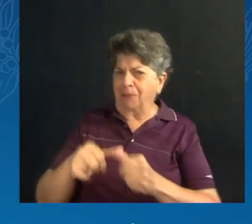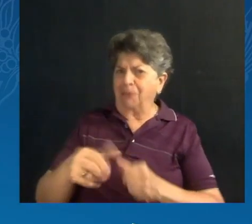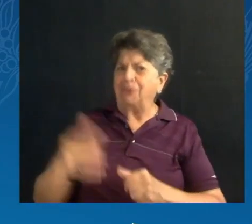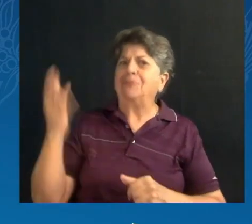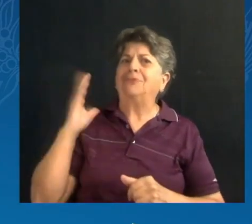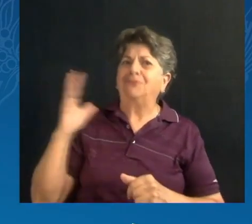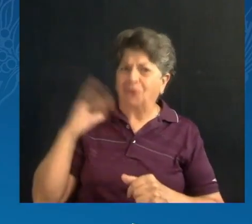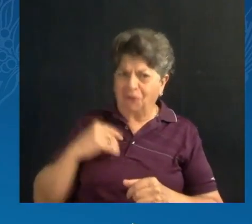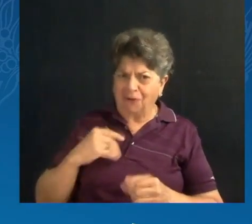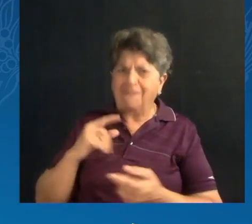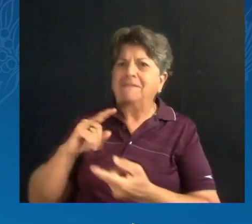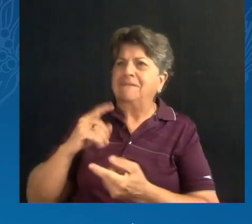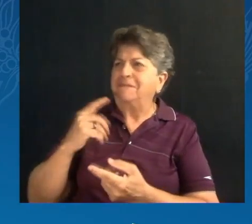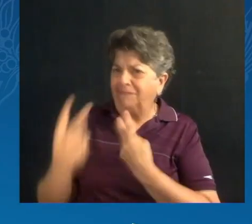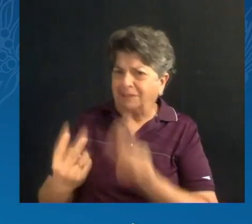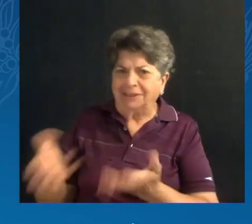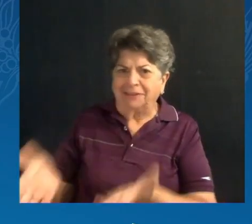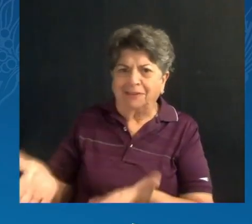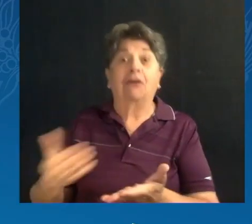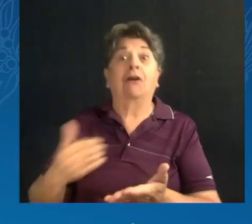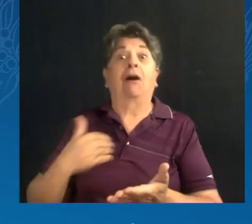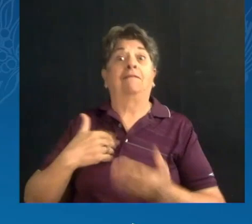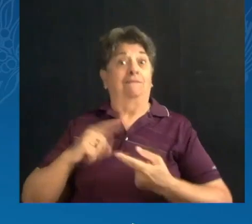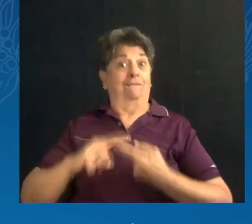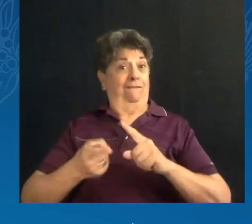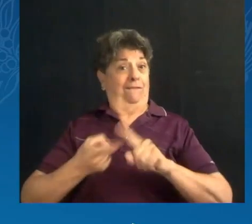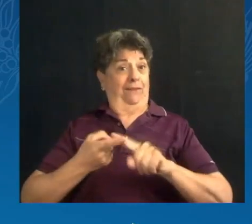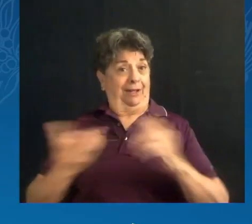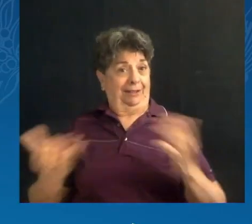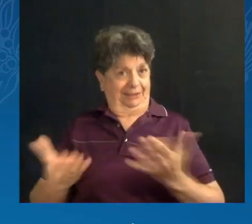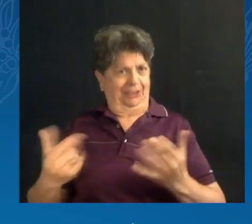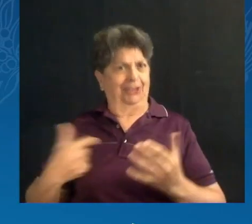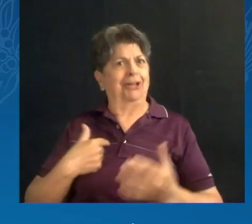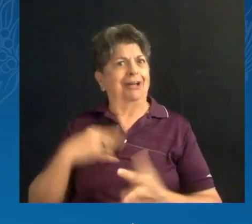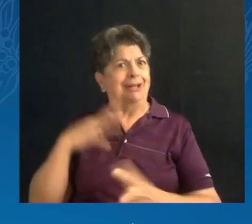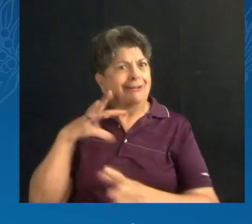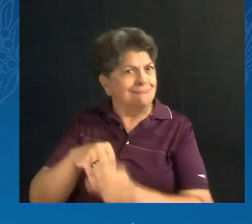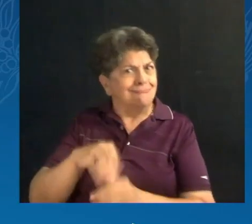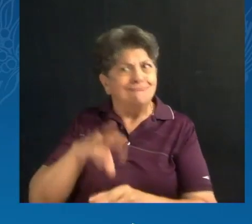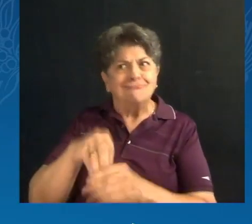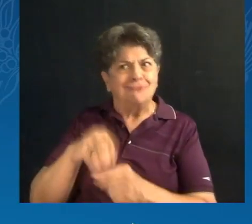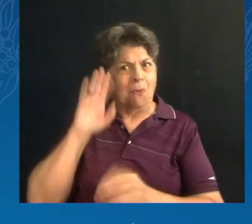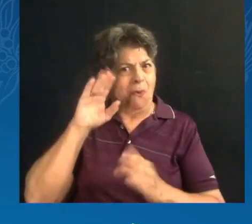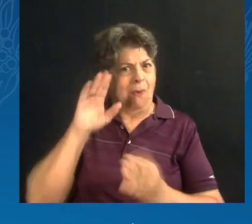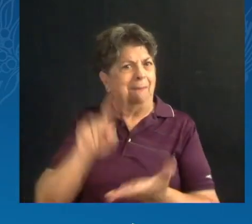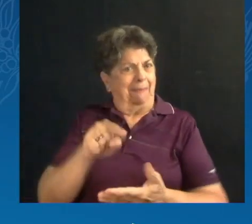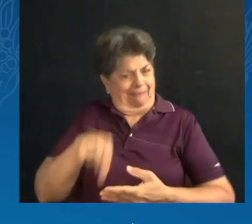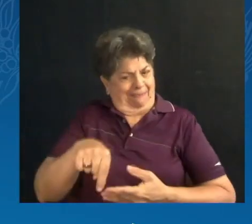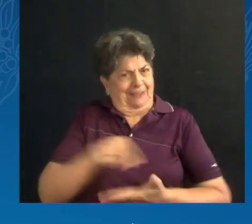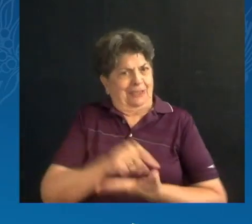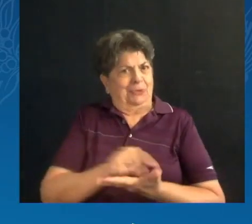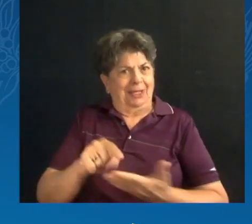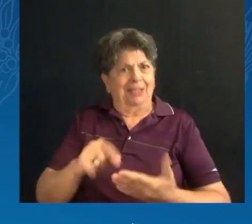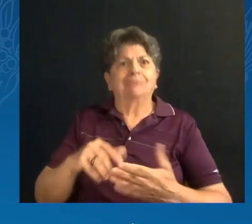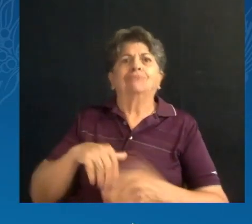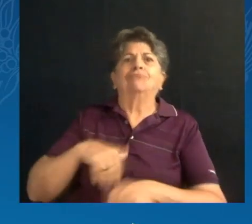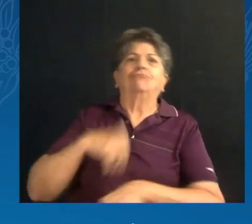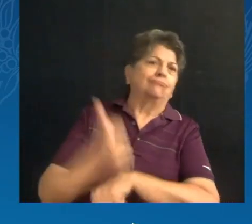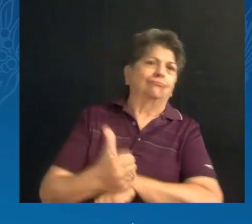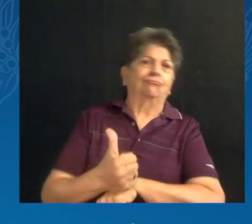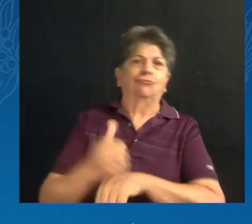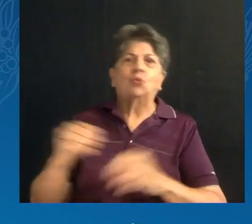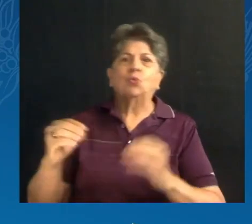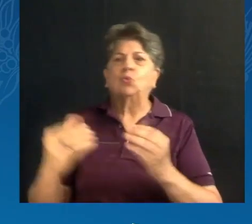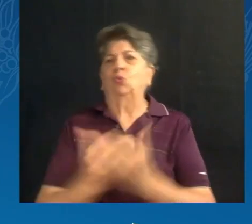that history will record my visit this week as the start of a new chapter in our friendship and strategic partnership. The Madam